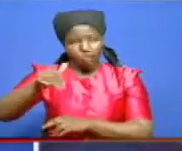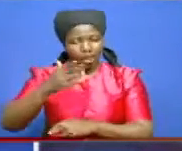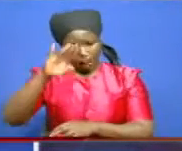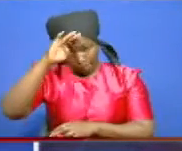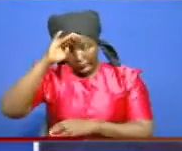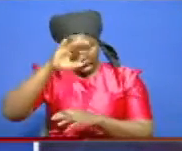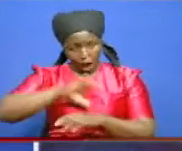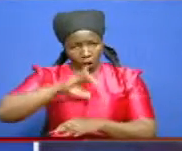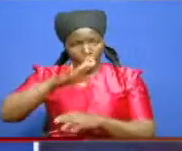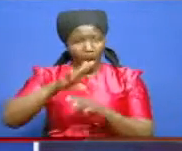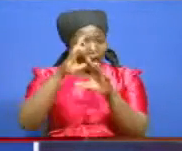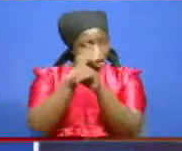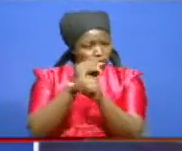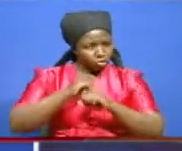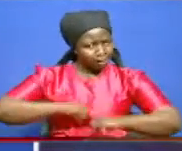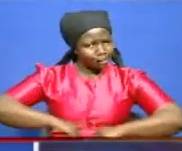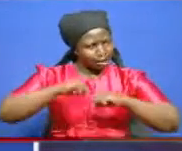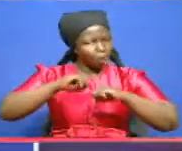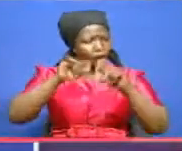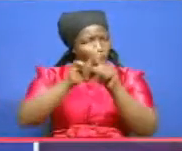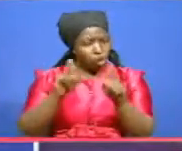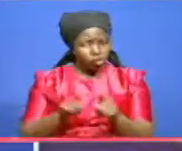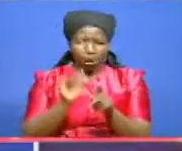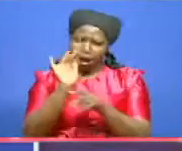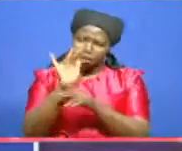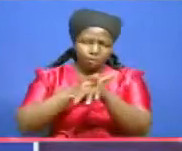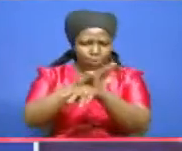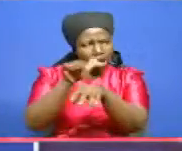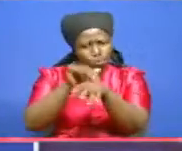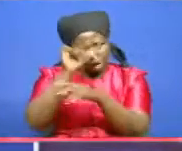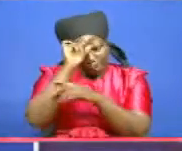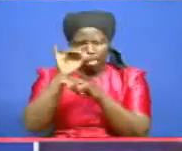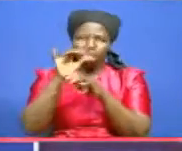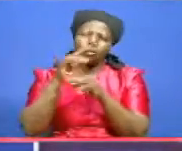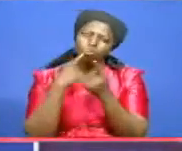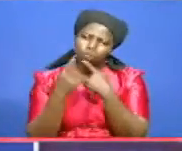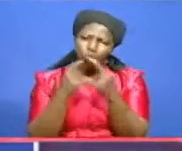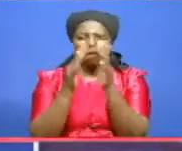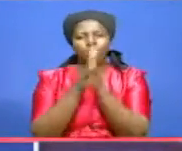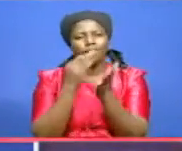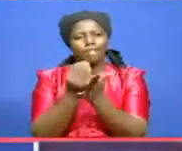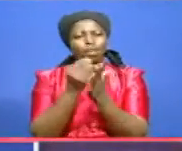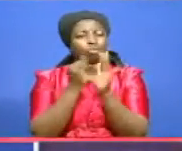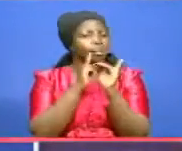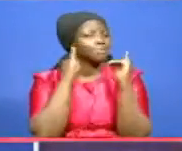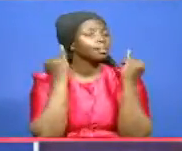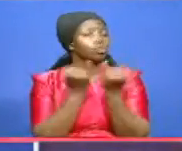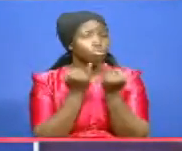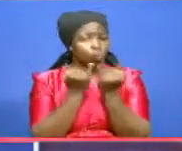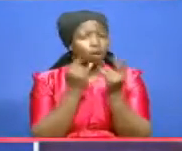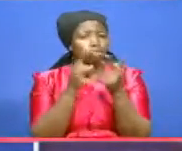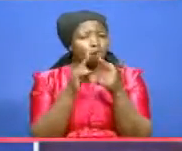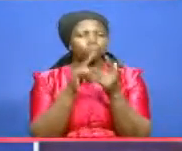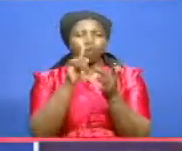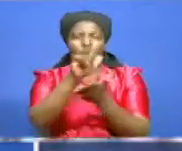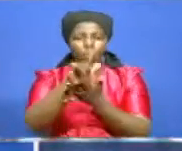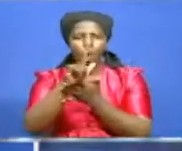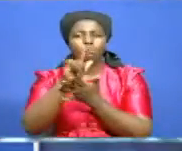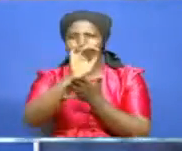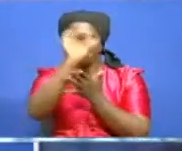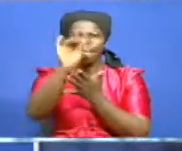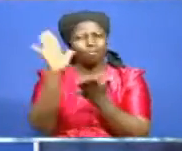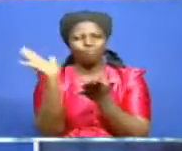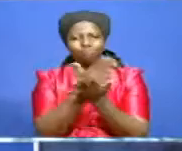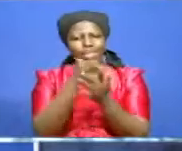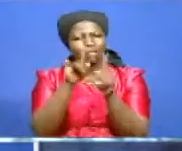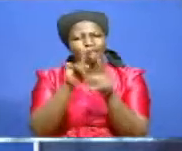Chairman Joseph Kariuki further urged the national government to negotiate with financial institutions to waive loan interest and